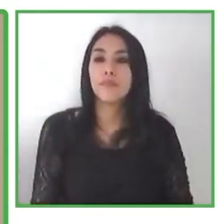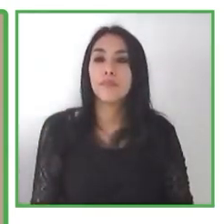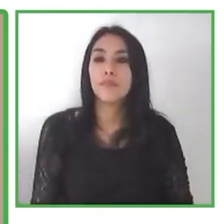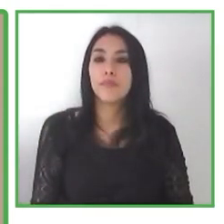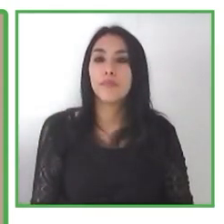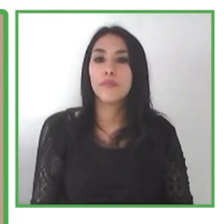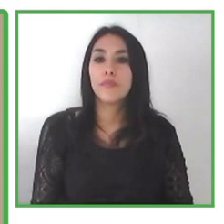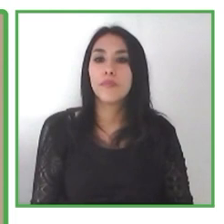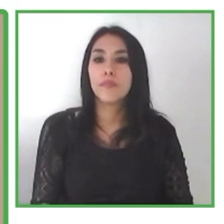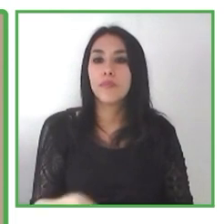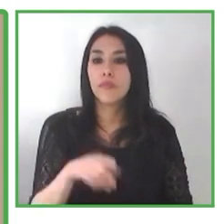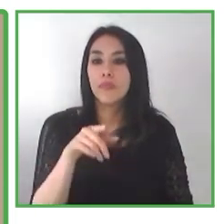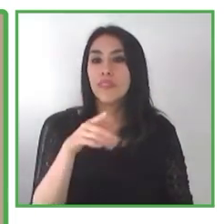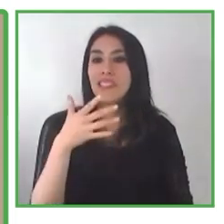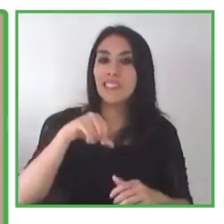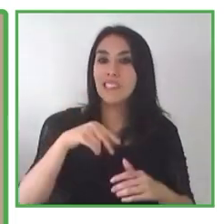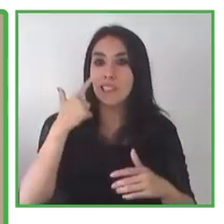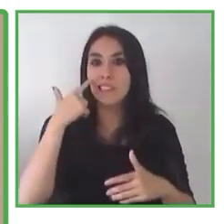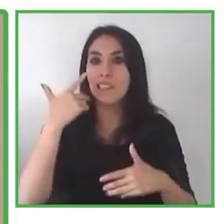at a disadvantage